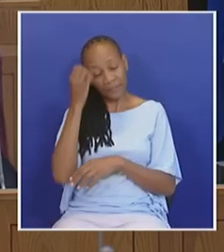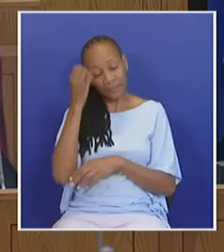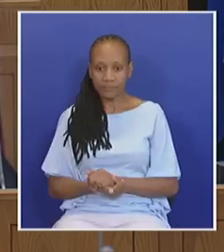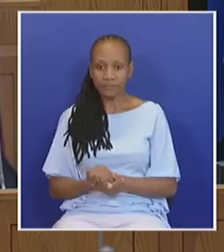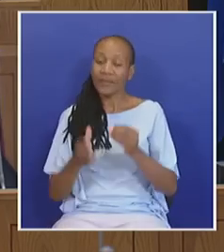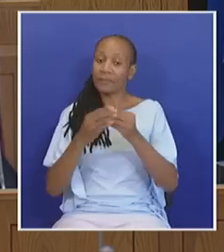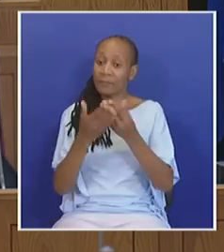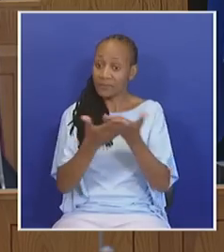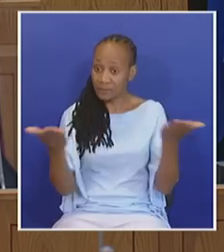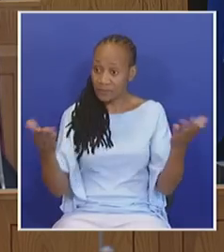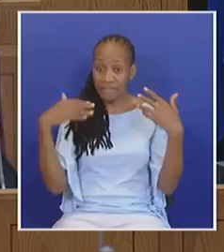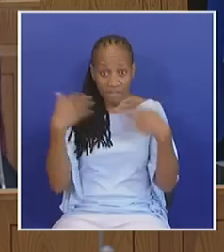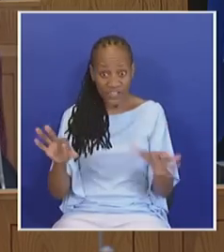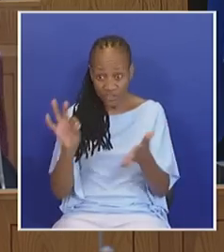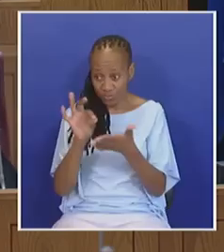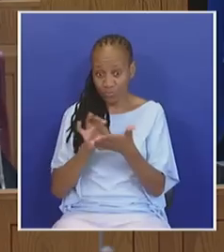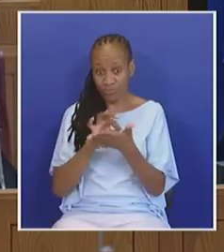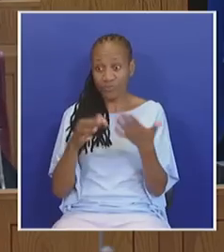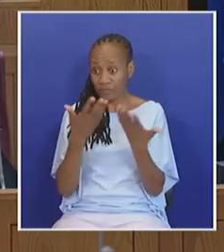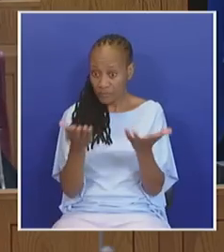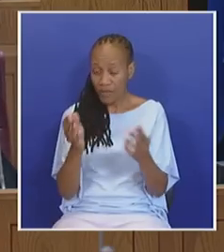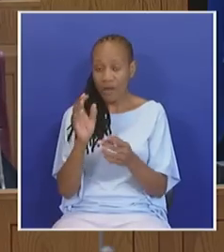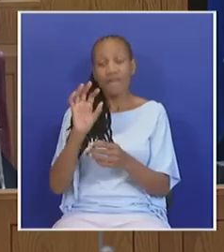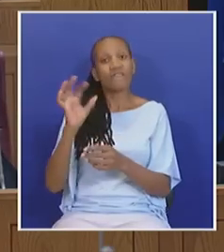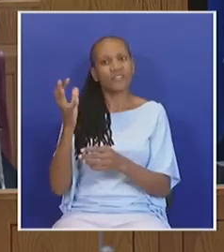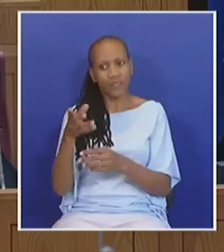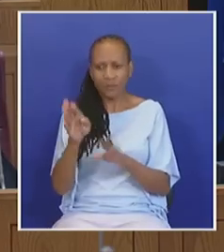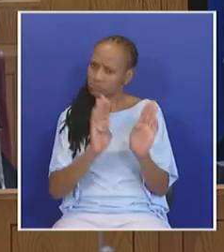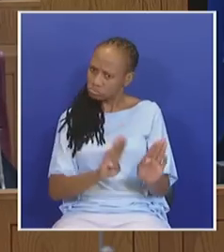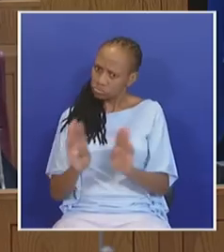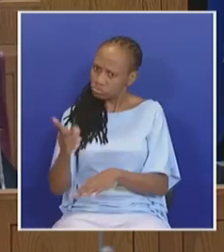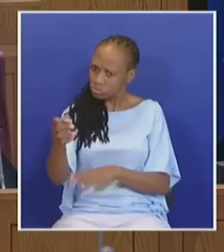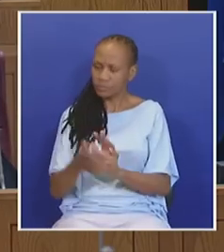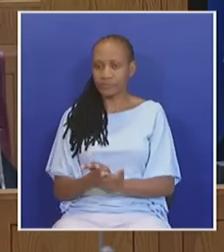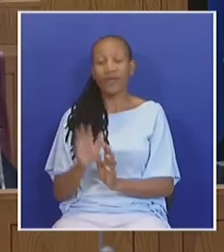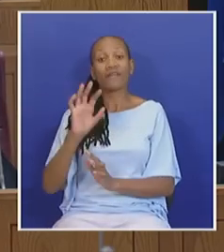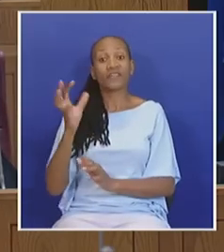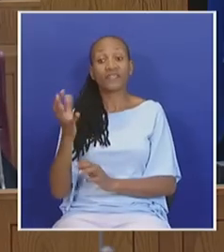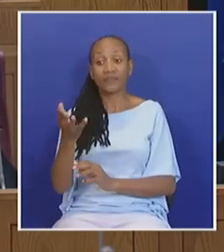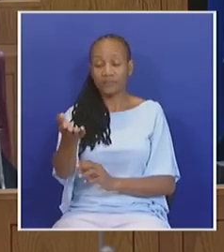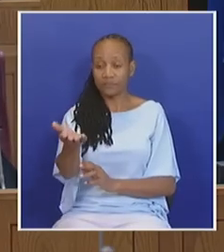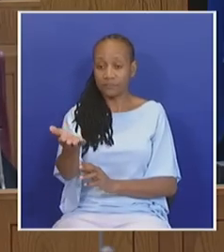Honorable members, have you all voted? Free State, please behave. Free State.